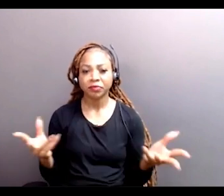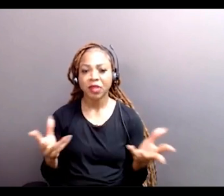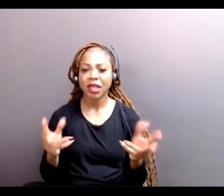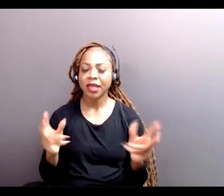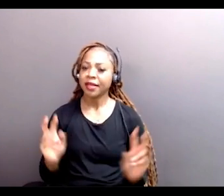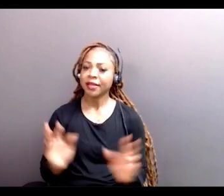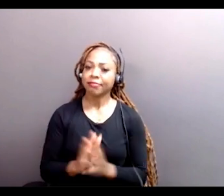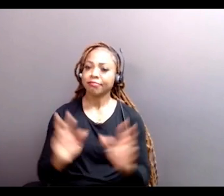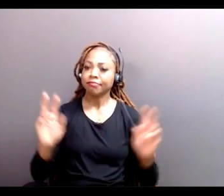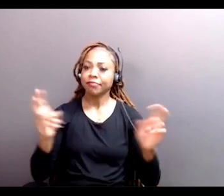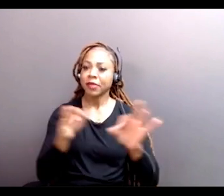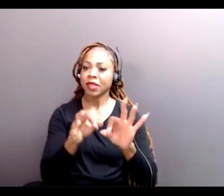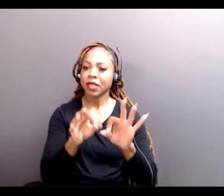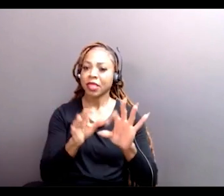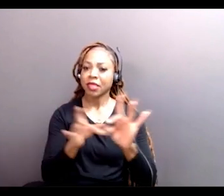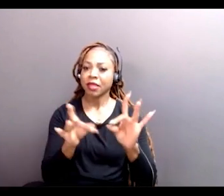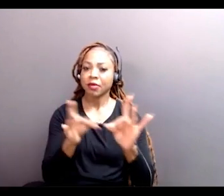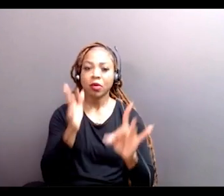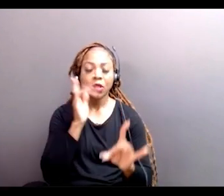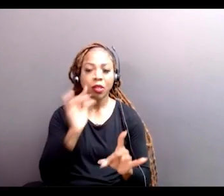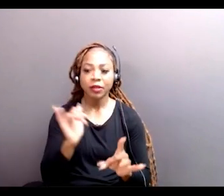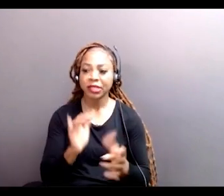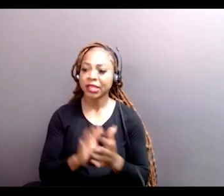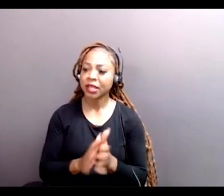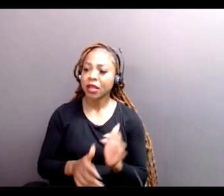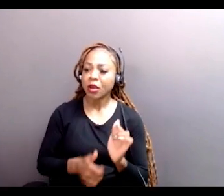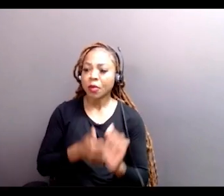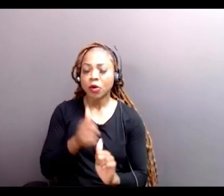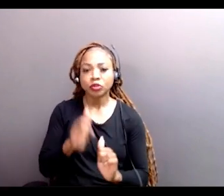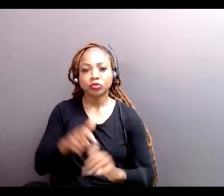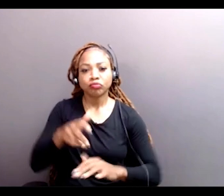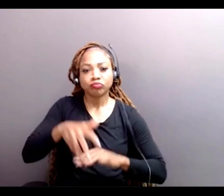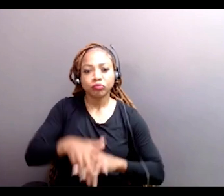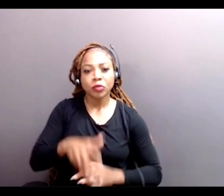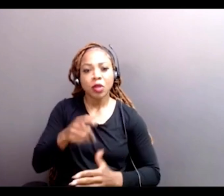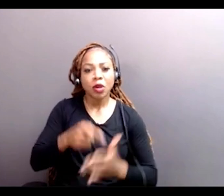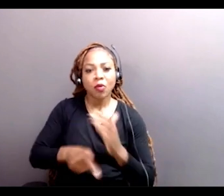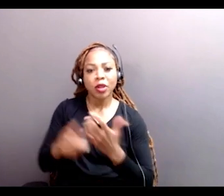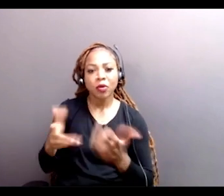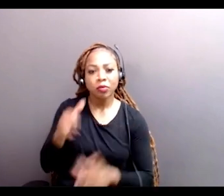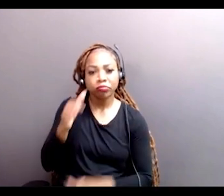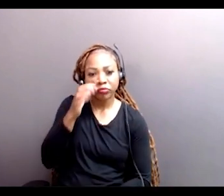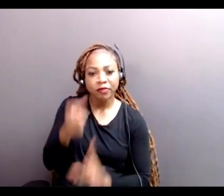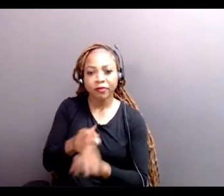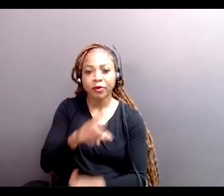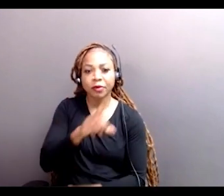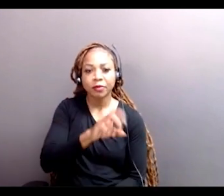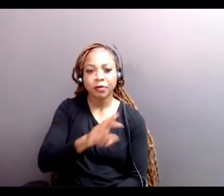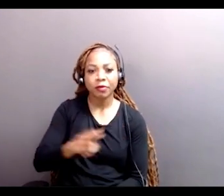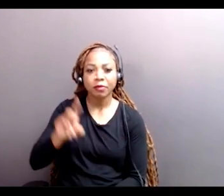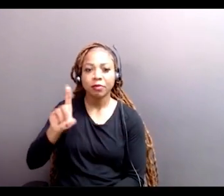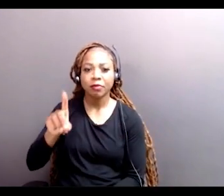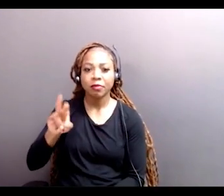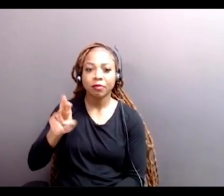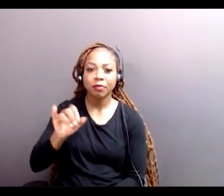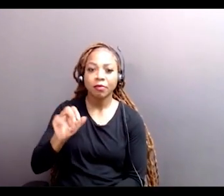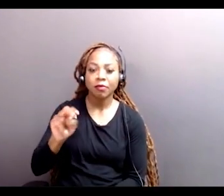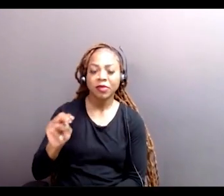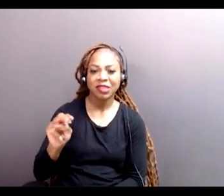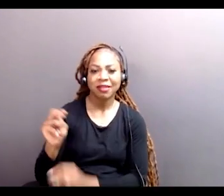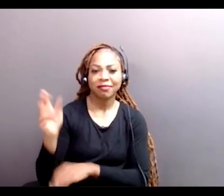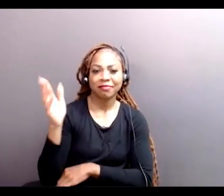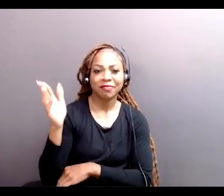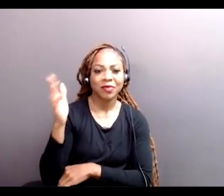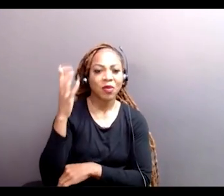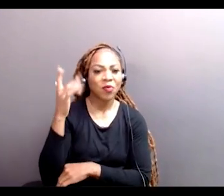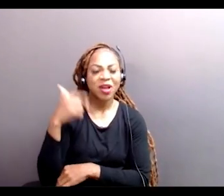would say. A lot of it should be resonating with what you've heard Dr. Dryden share already, because really this work is